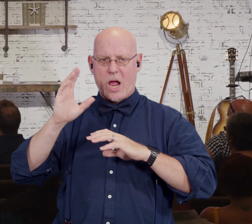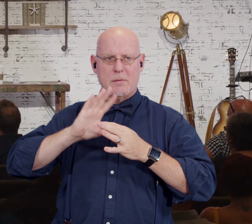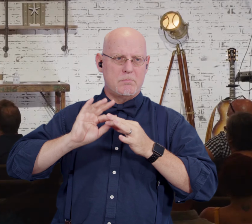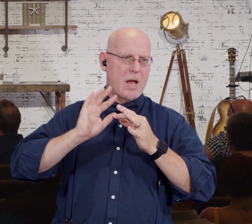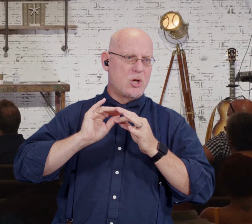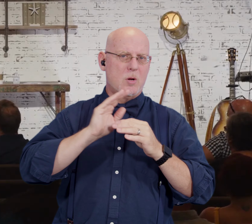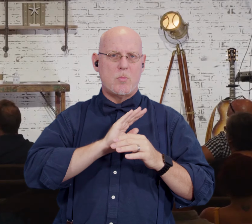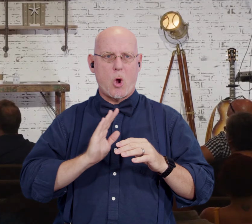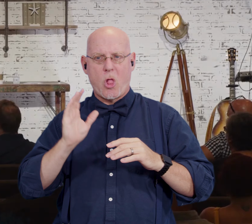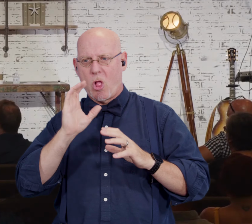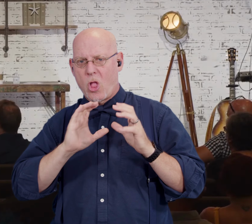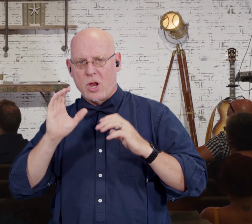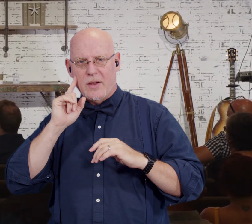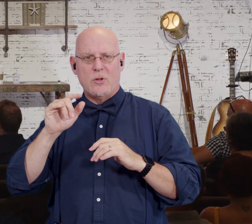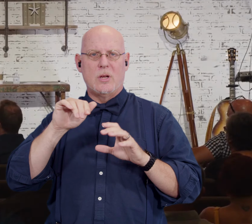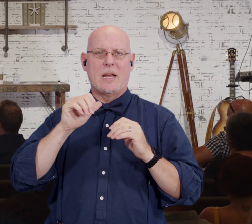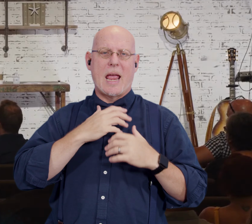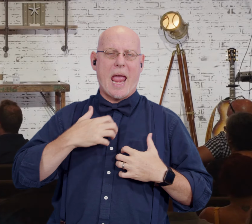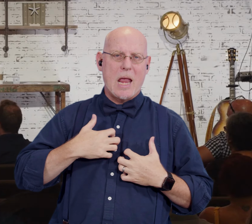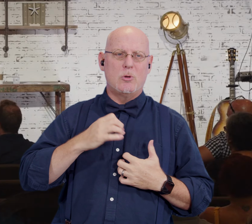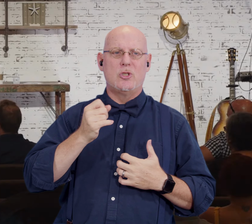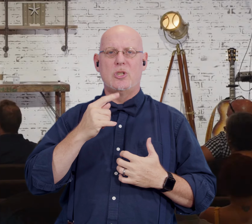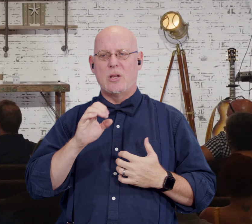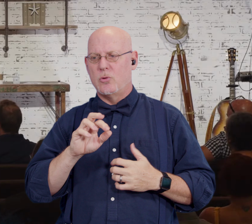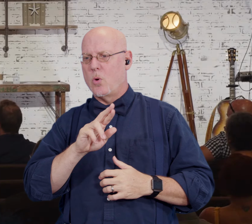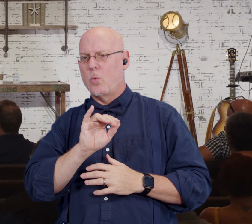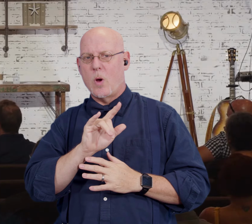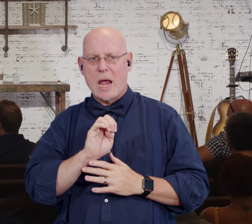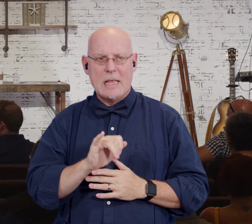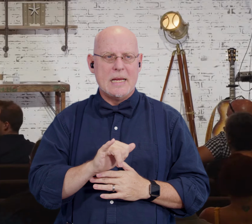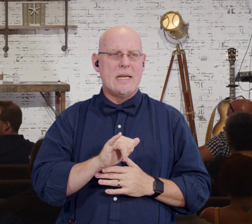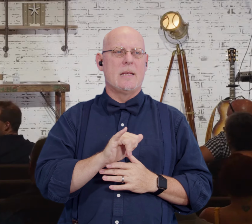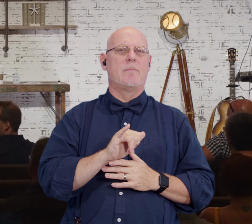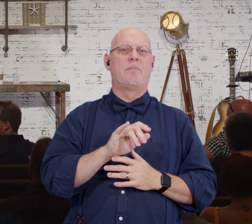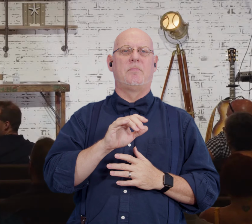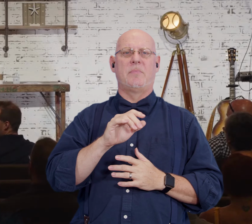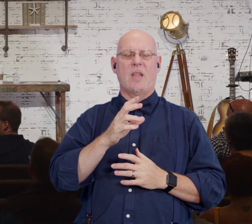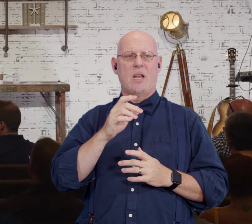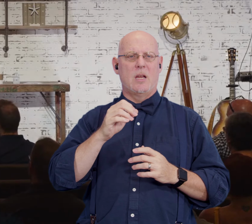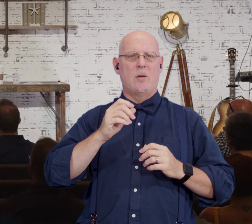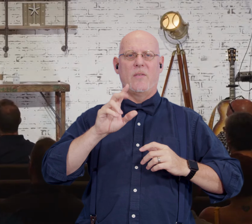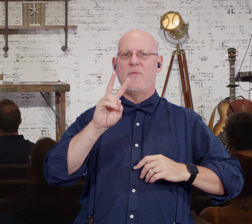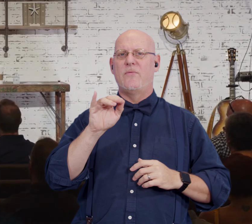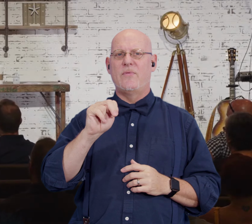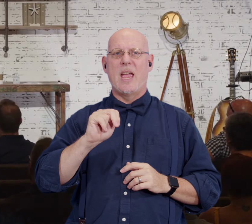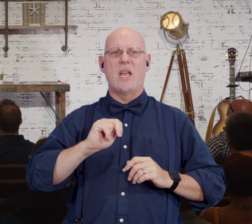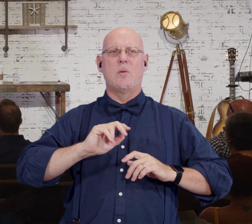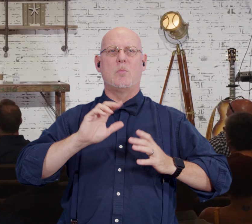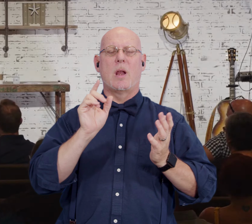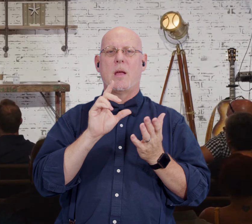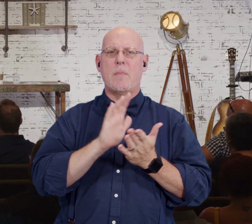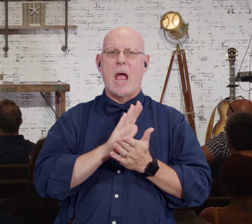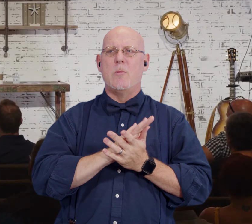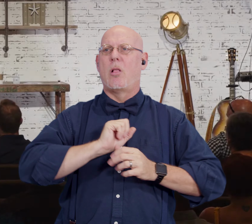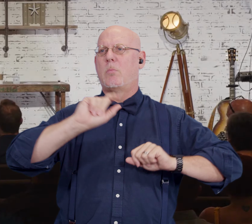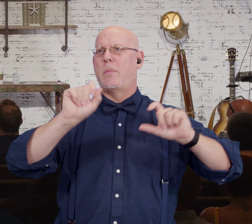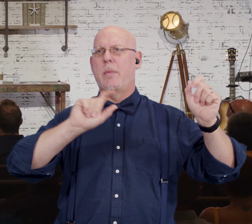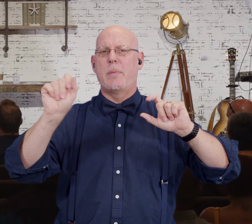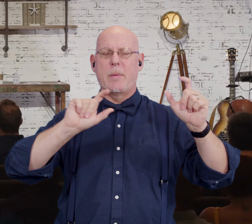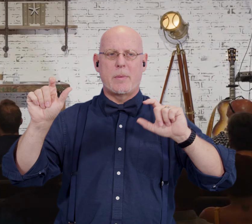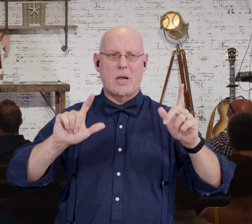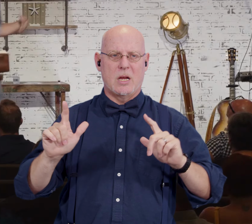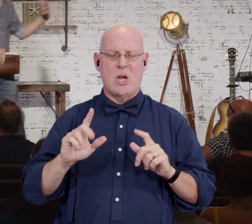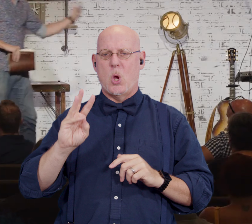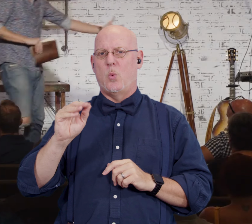and message boards and looking into the animal shelters around, and Riley and Vince, he's printing out flyers. He's going to walk around to people's mailboxes in